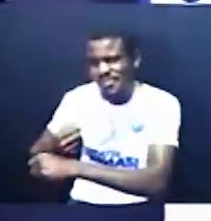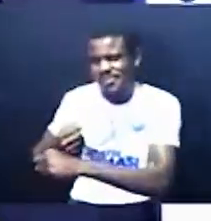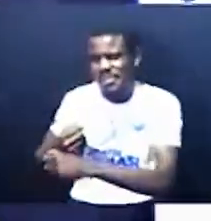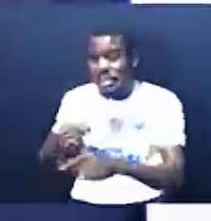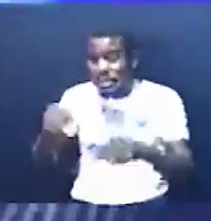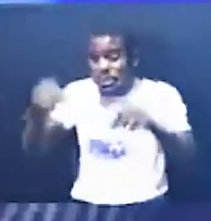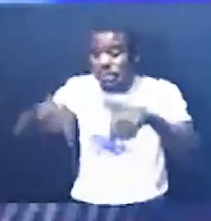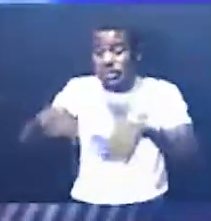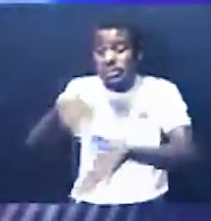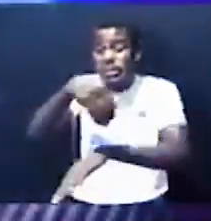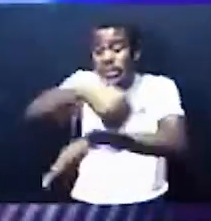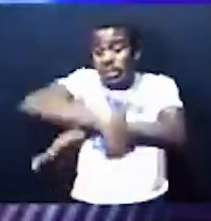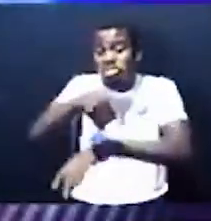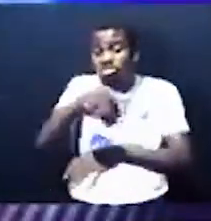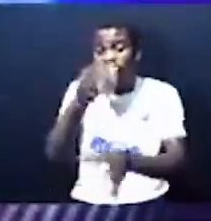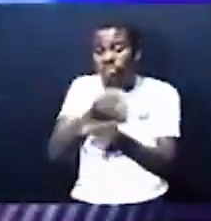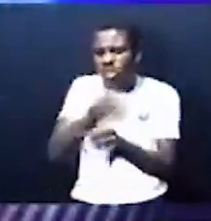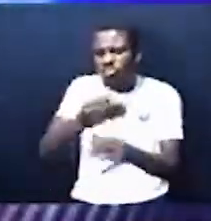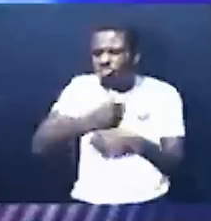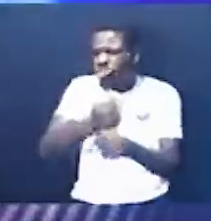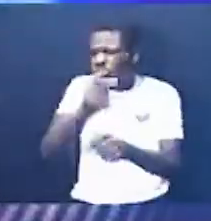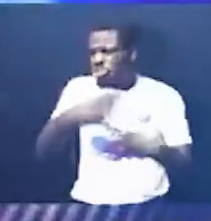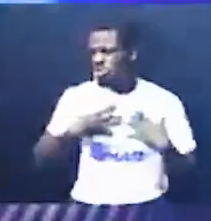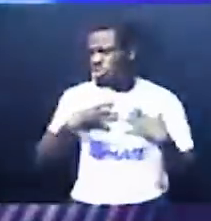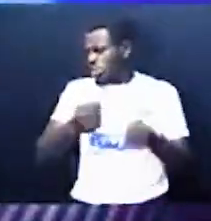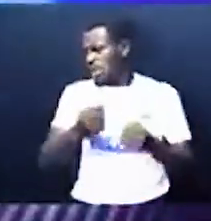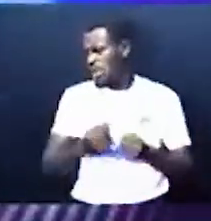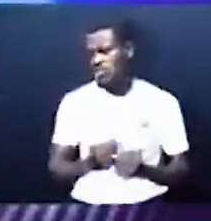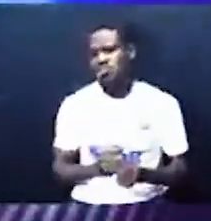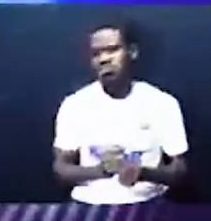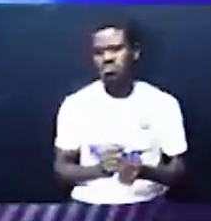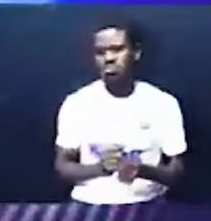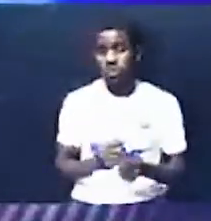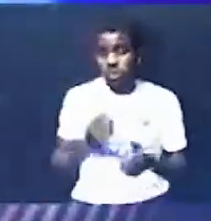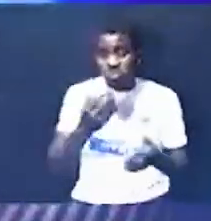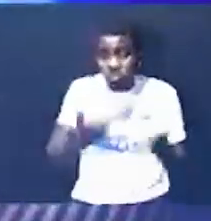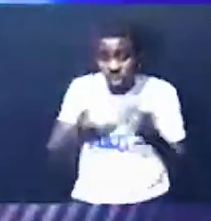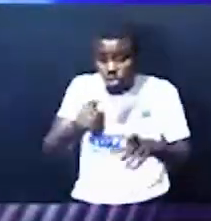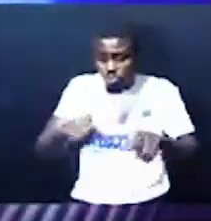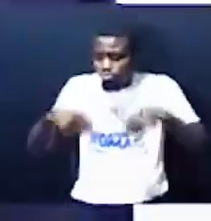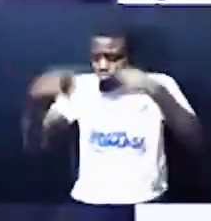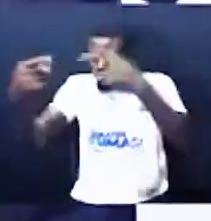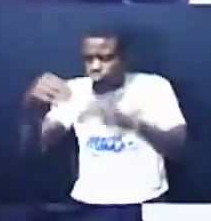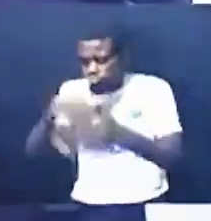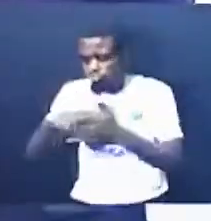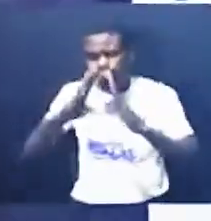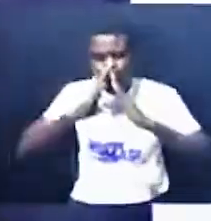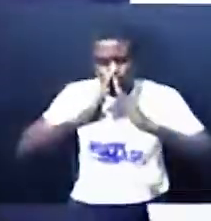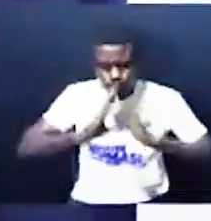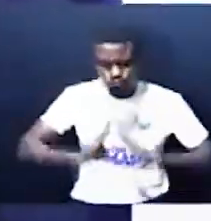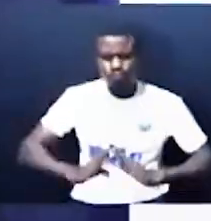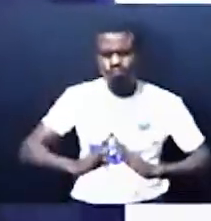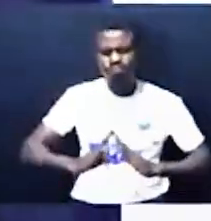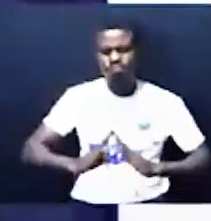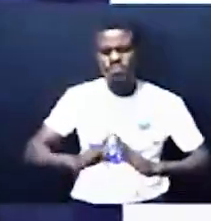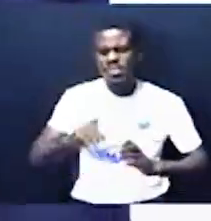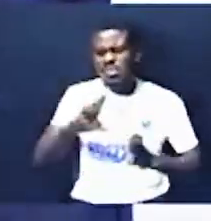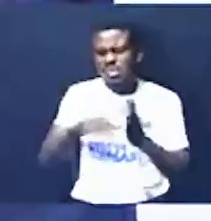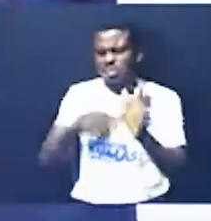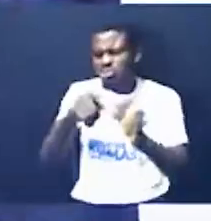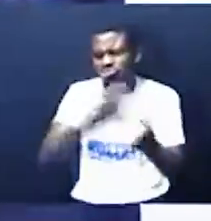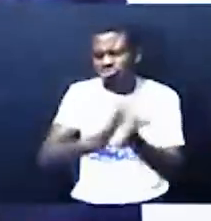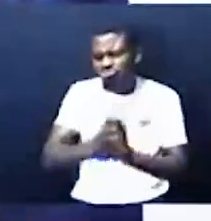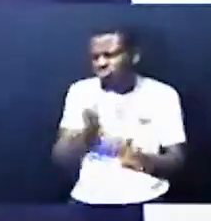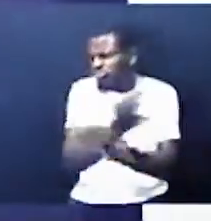Tonight, may your faith heal you. May you go in peace and be